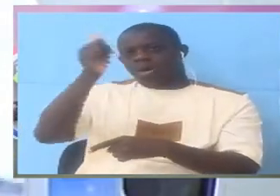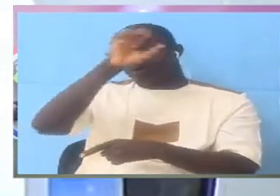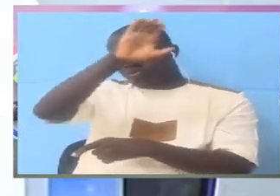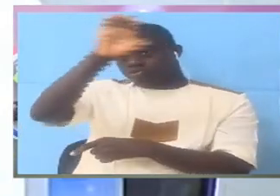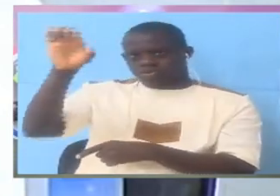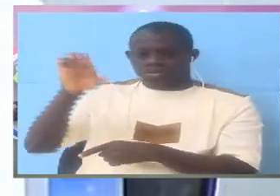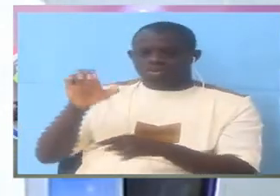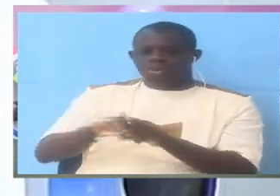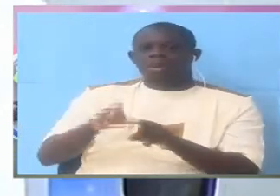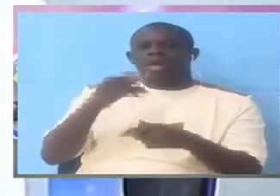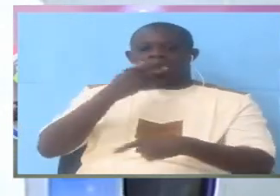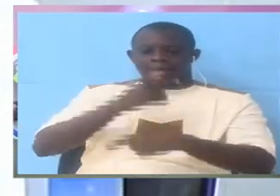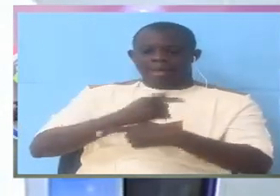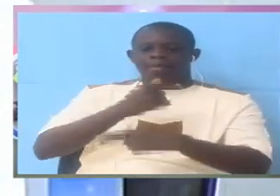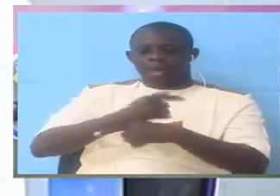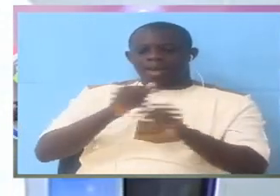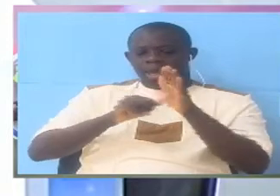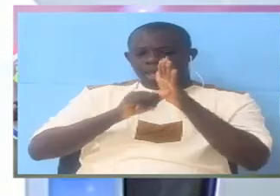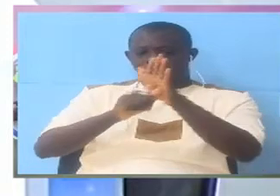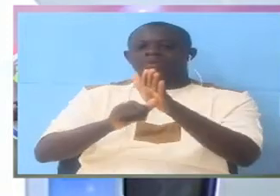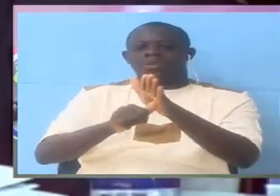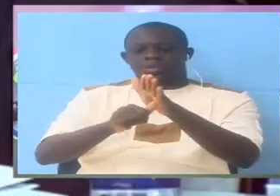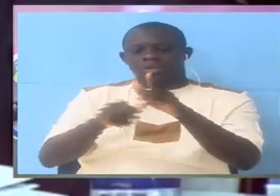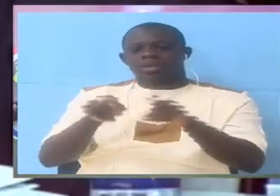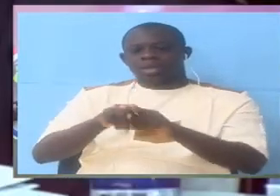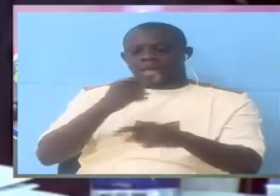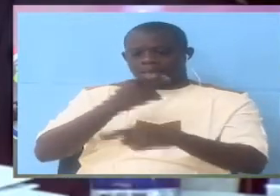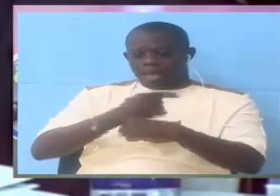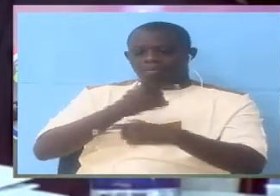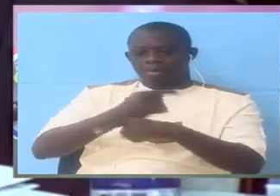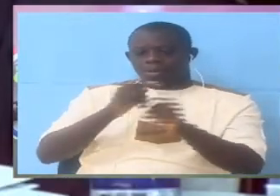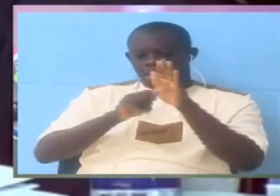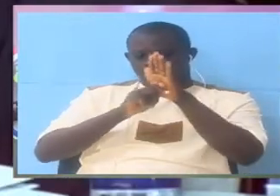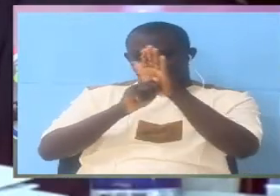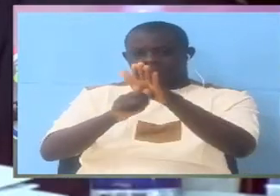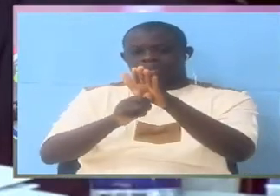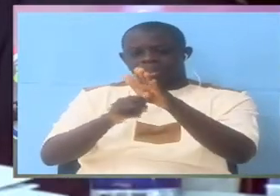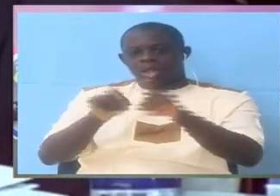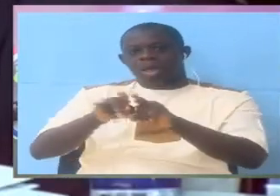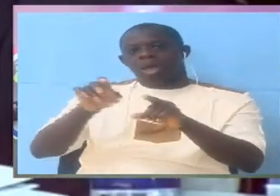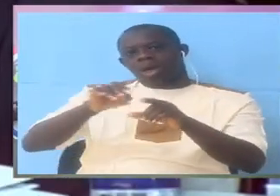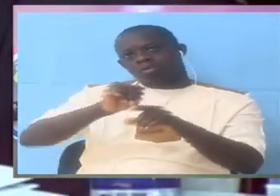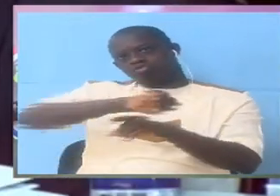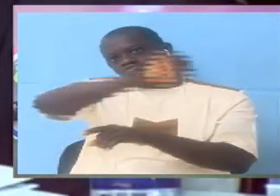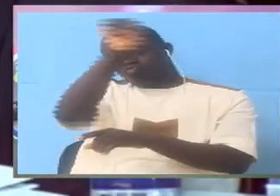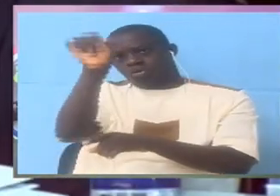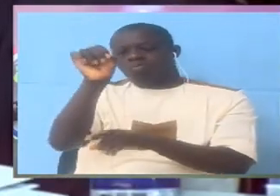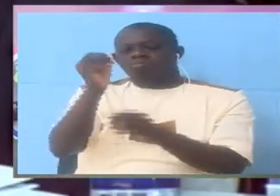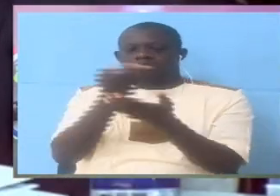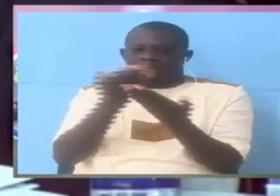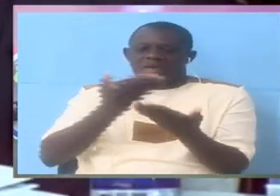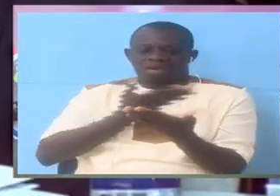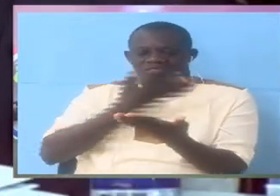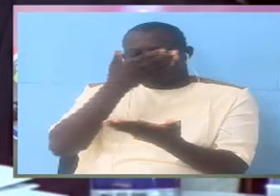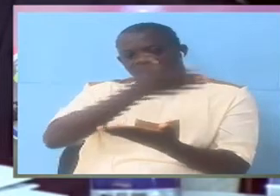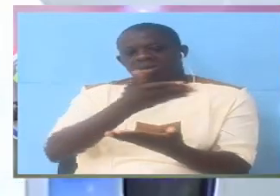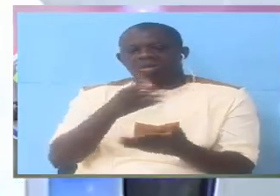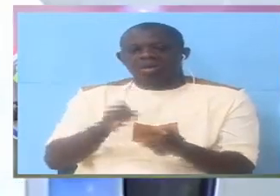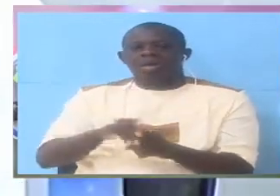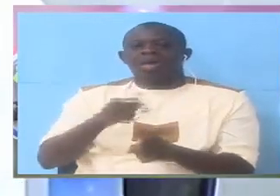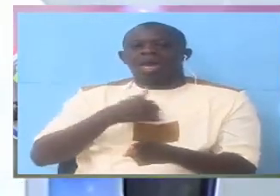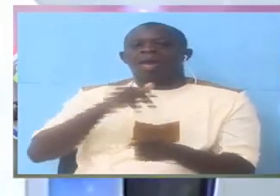outside. Gambian embassies in foreign. Oh, Gambian embassies abroad. Yeah. Oh, why do you have them here then? No, I